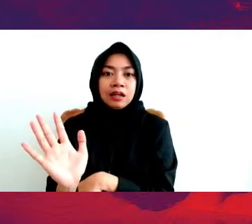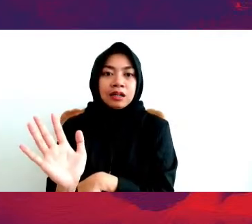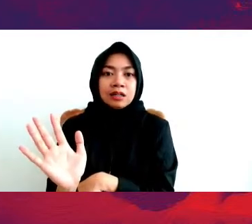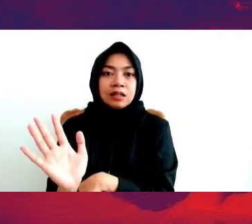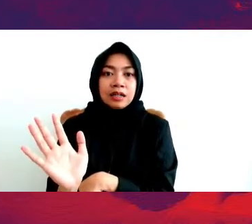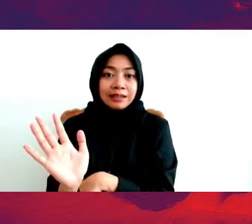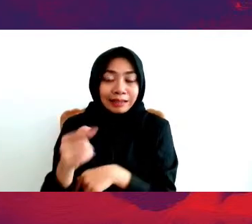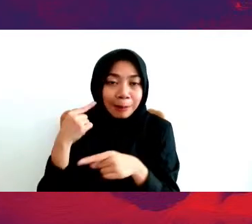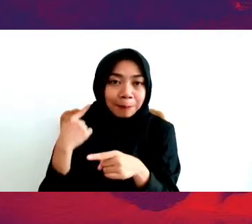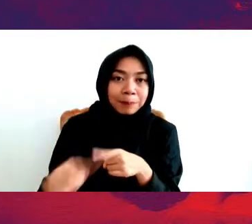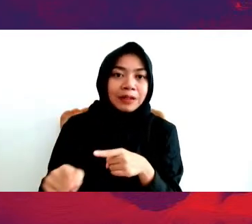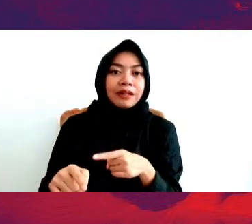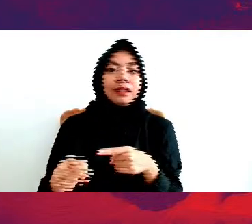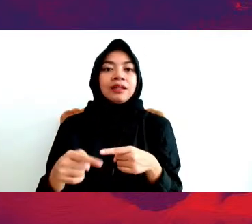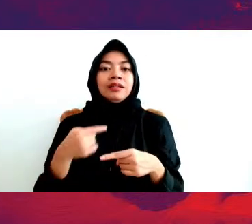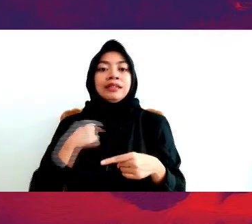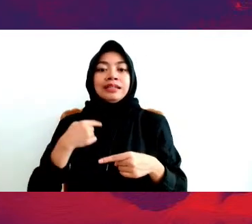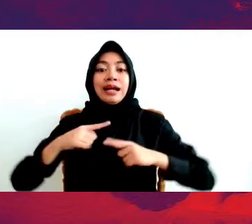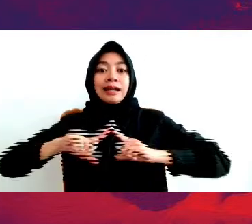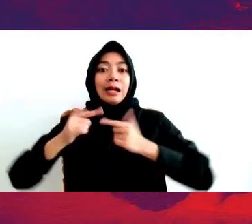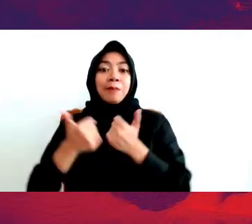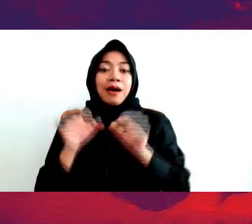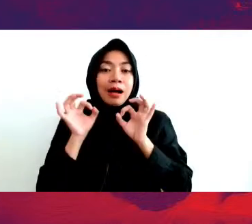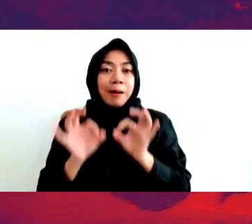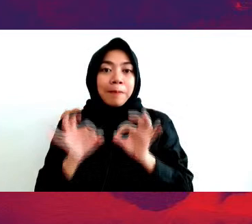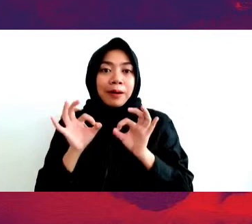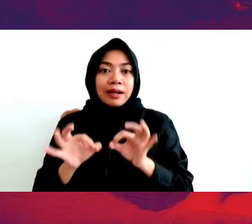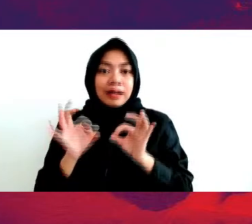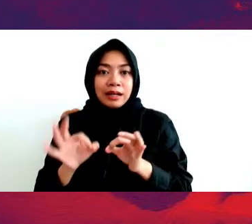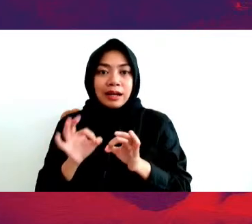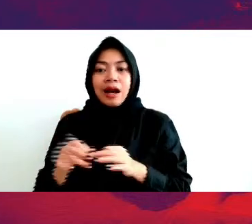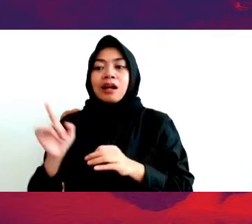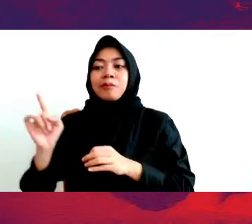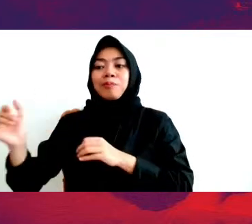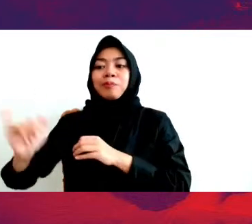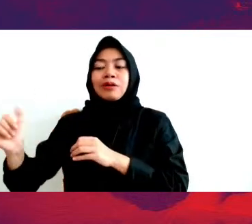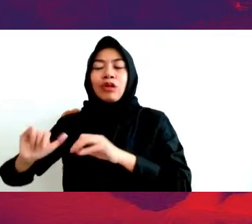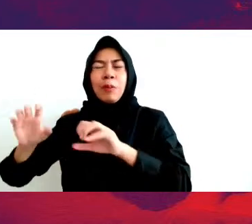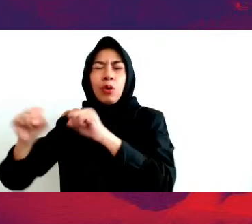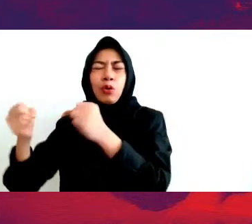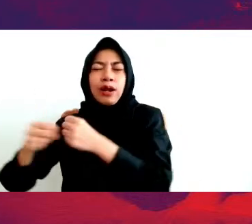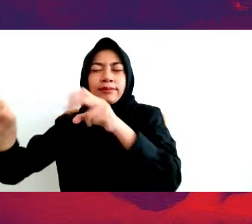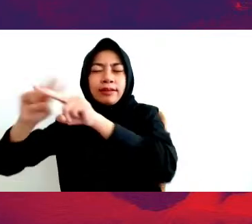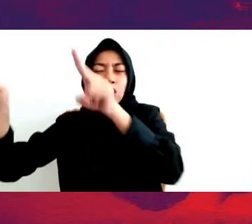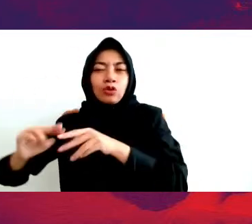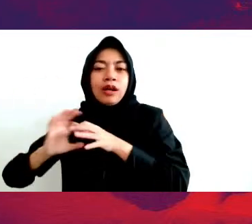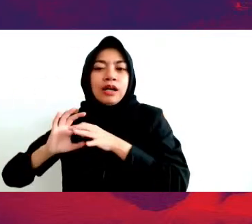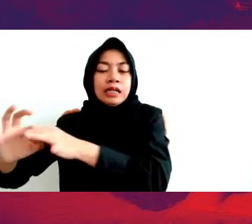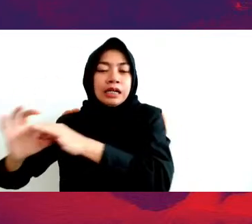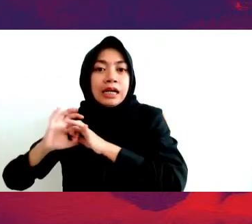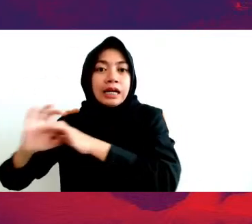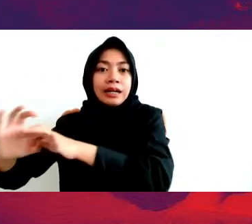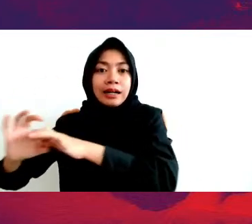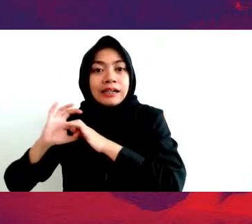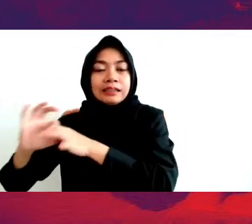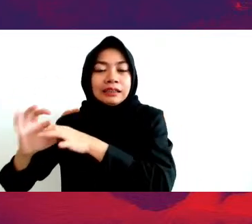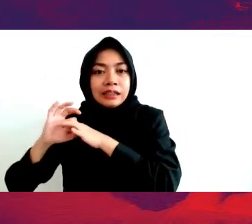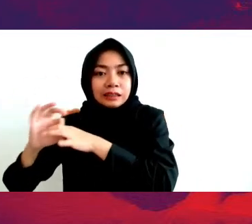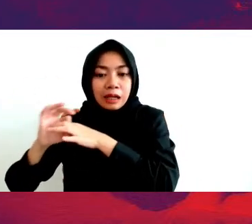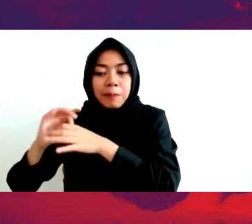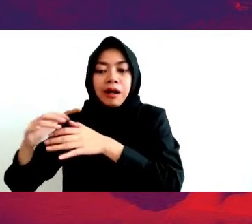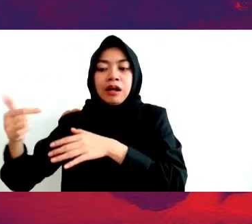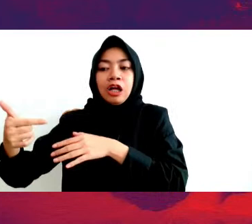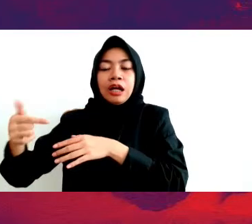published by an academic institute like us, who's working in hand with international organizations, and hence, it's applicable